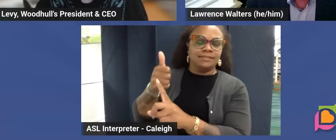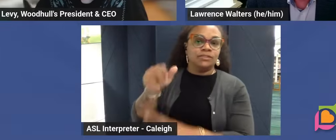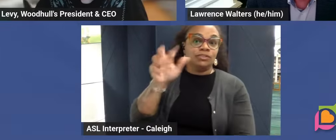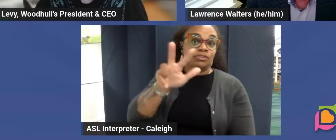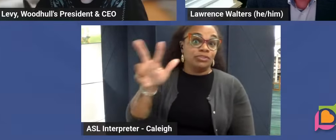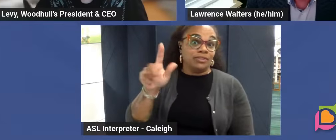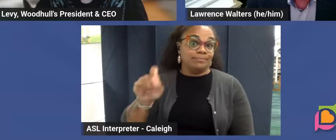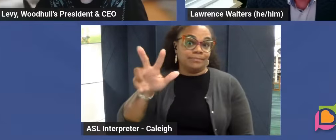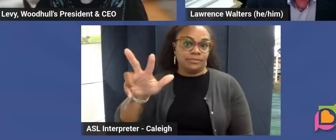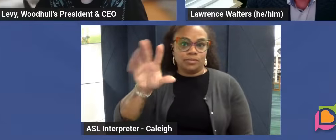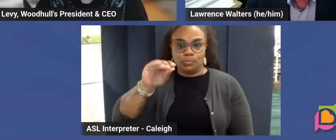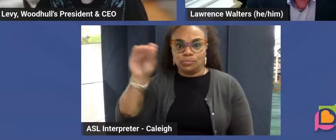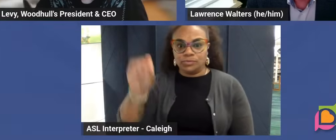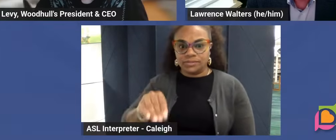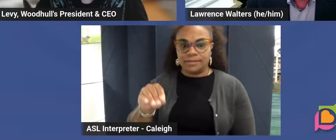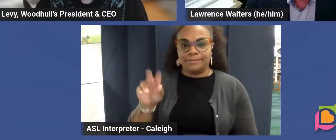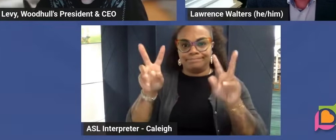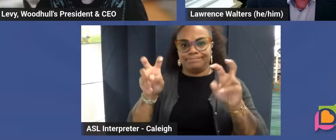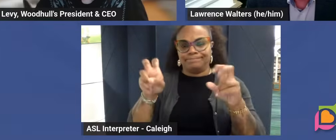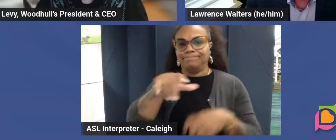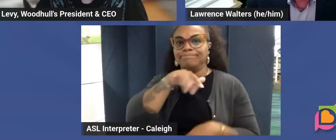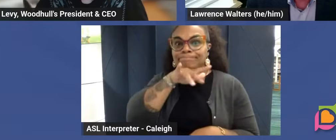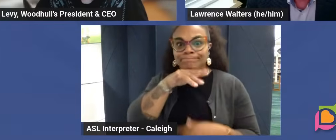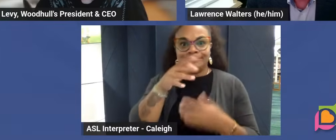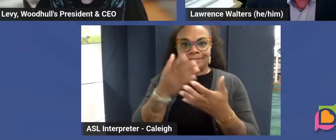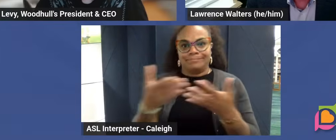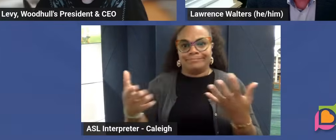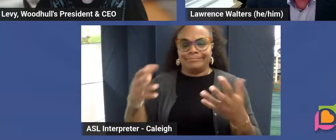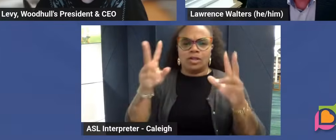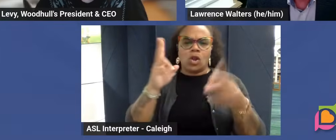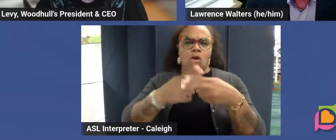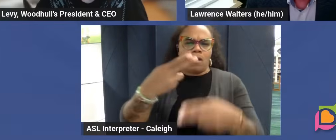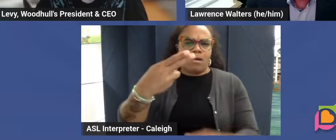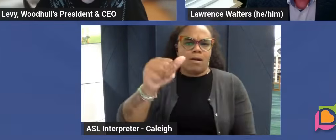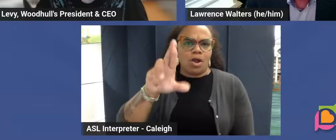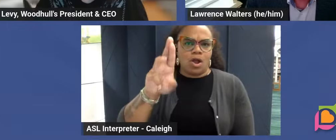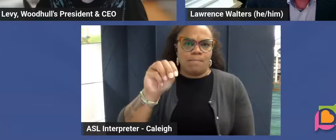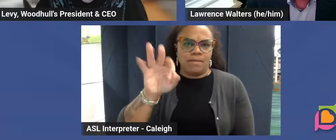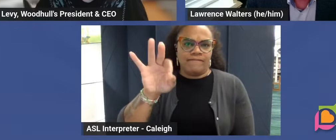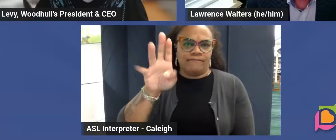33.33% harmful materials, or basically pornography.